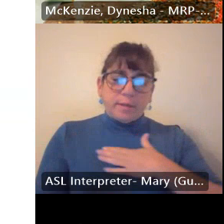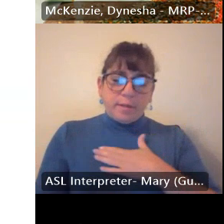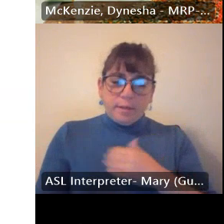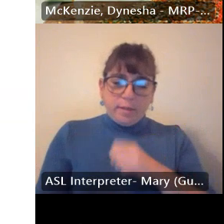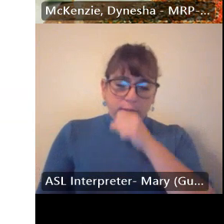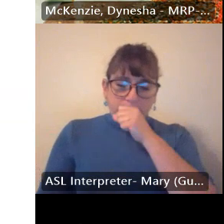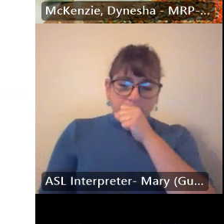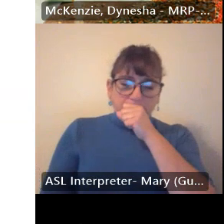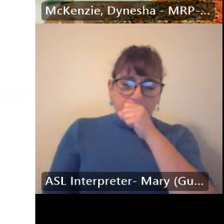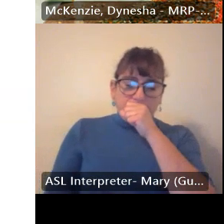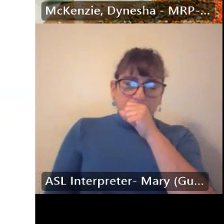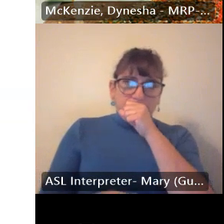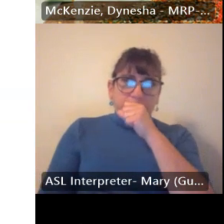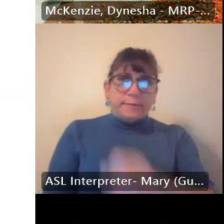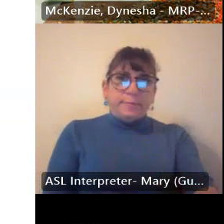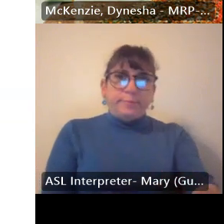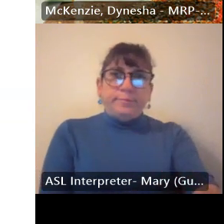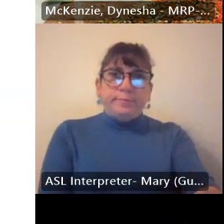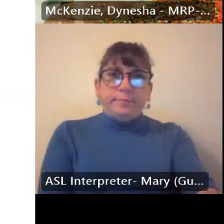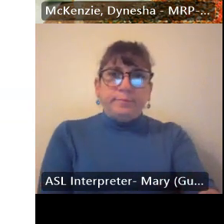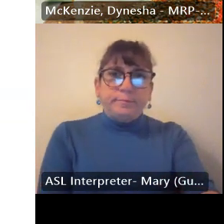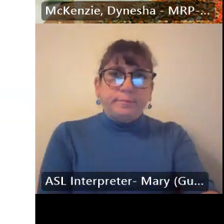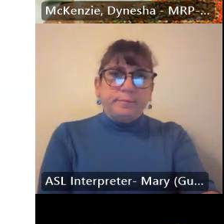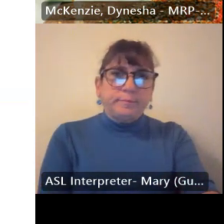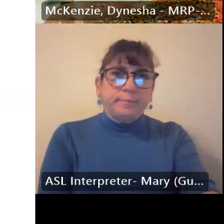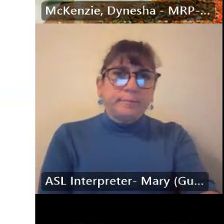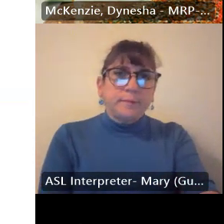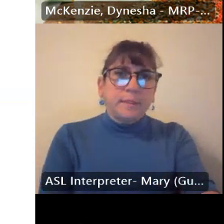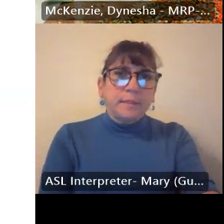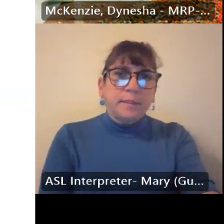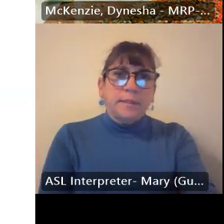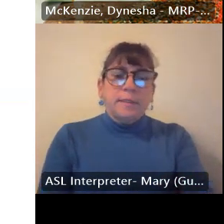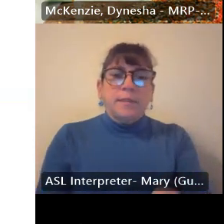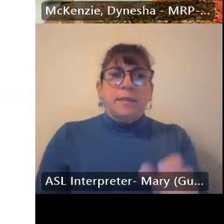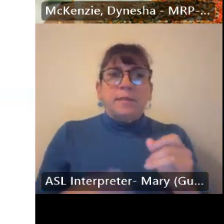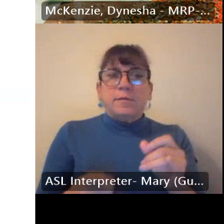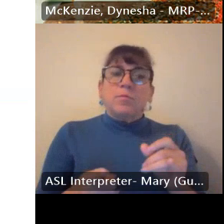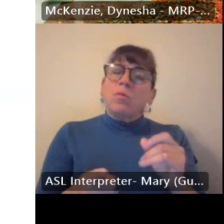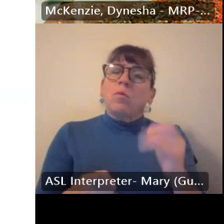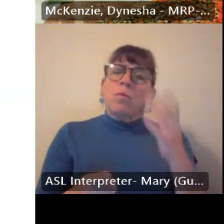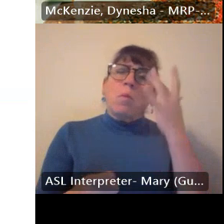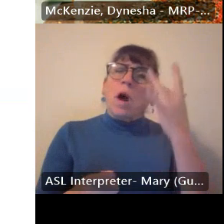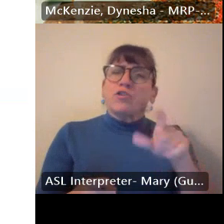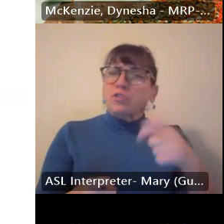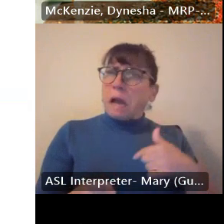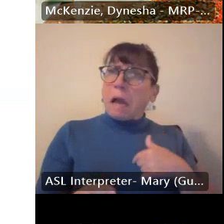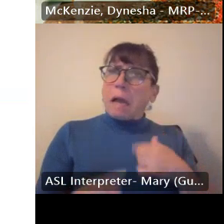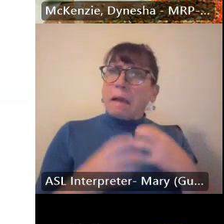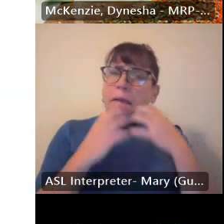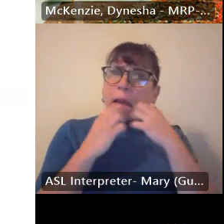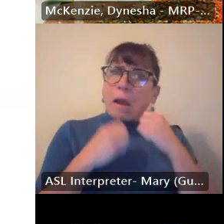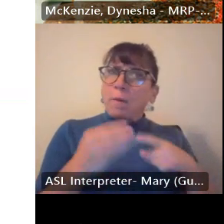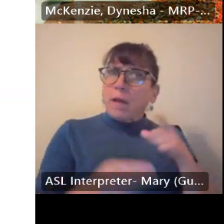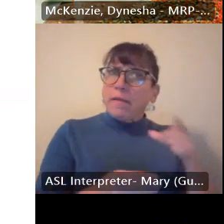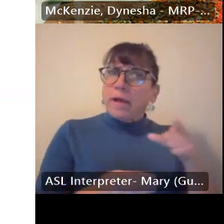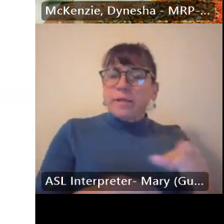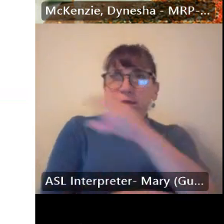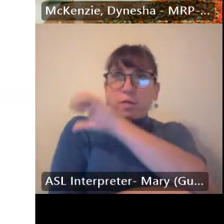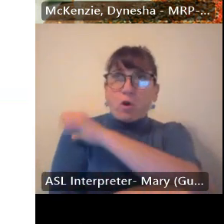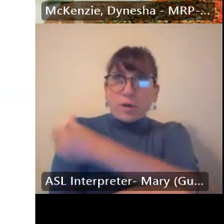So why should I care about OMB Circular A-11? Like I said, it's considered